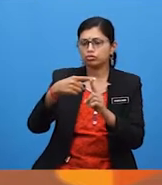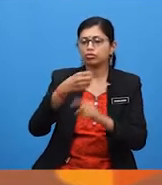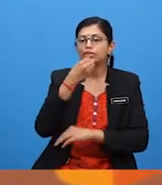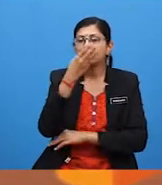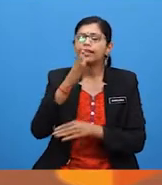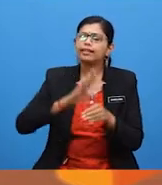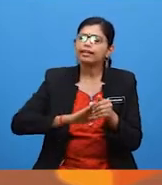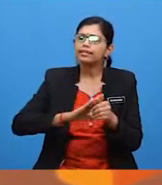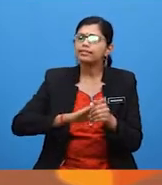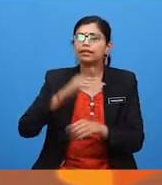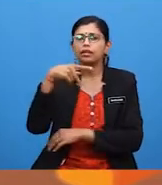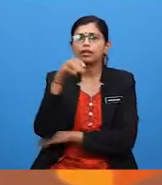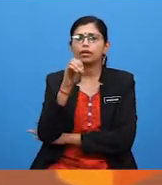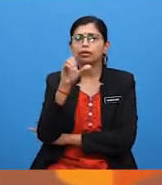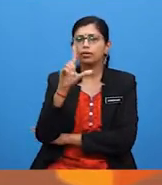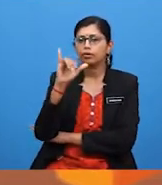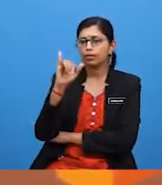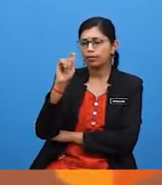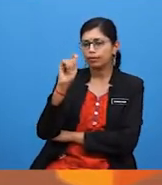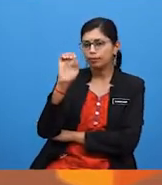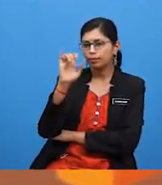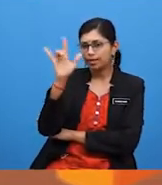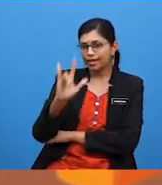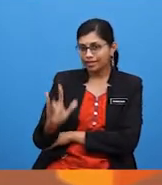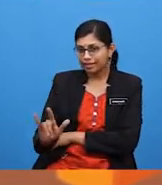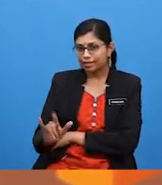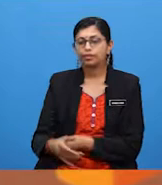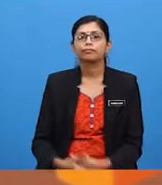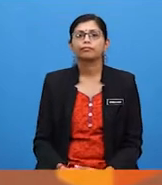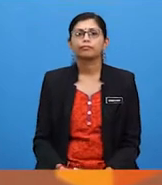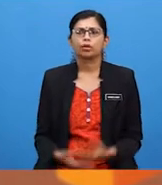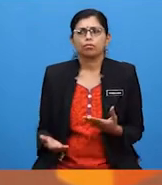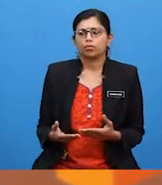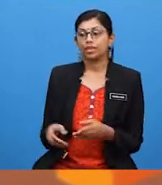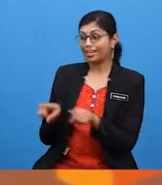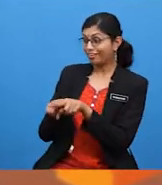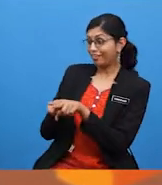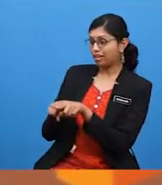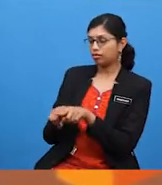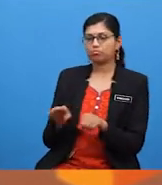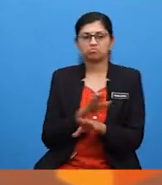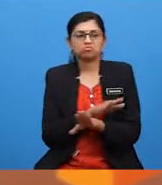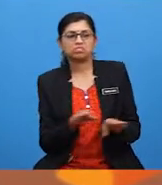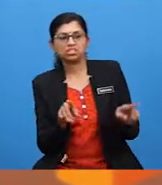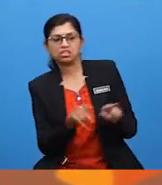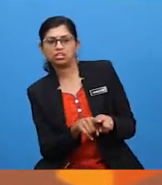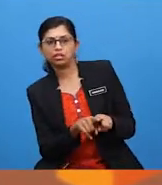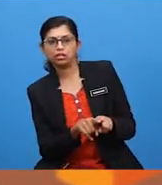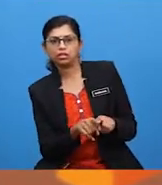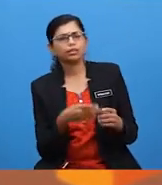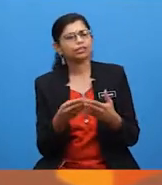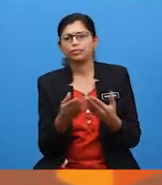it politely. No matter whether we agree or disagree with the